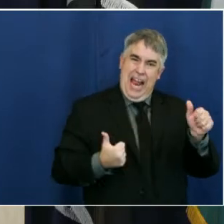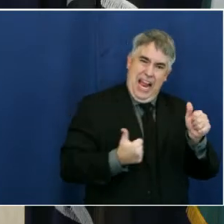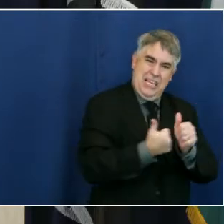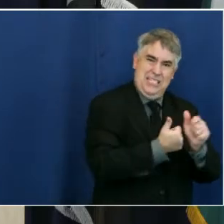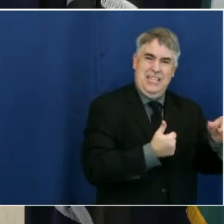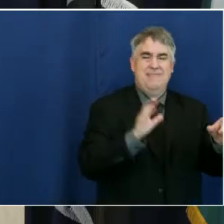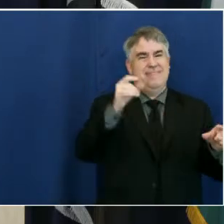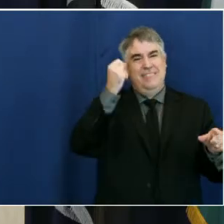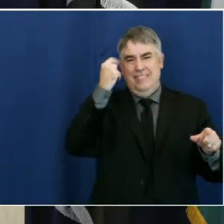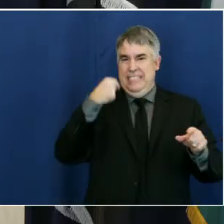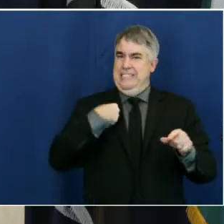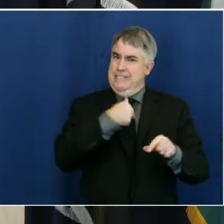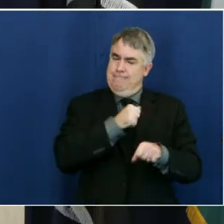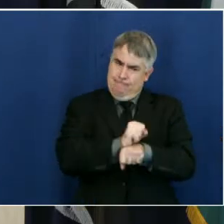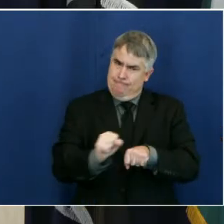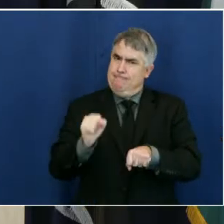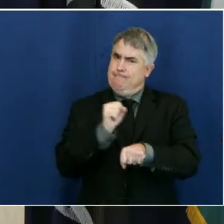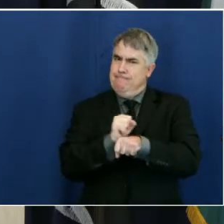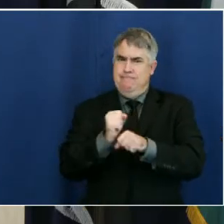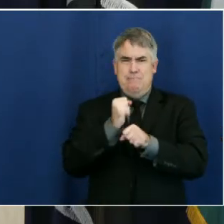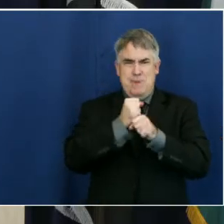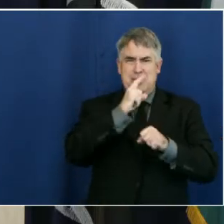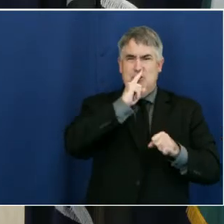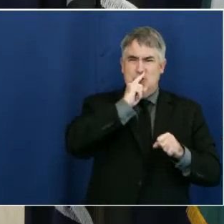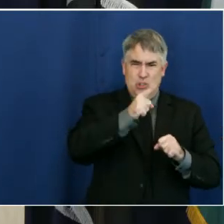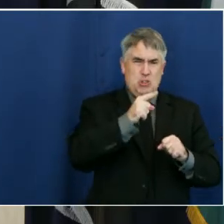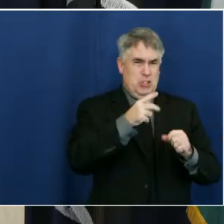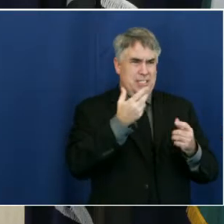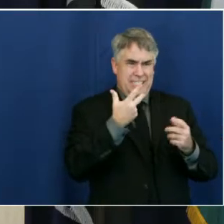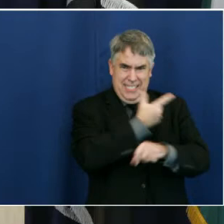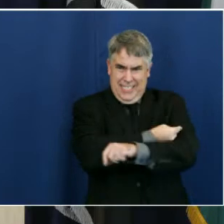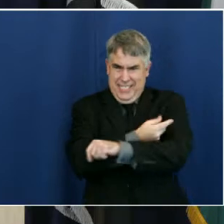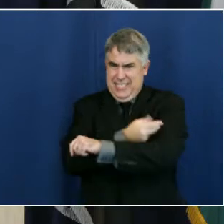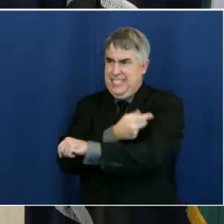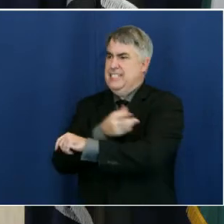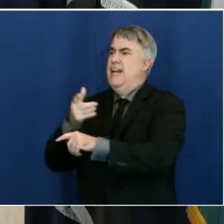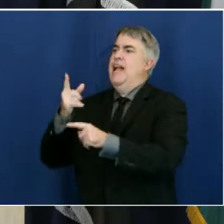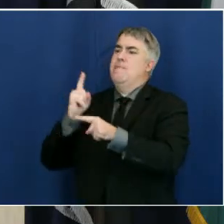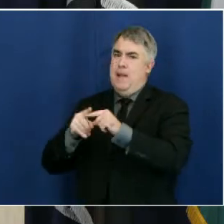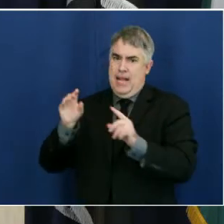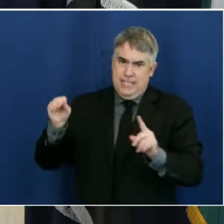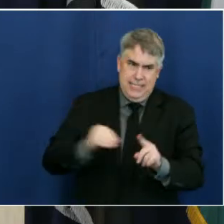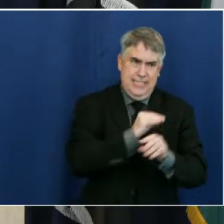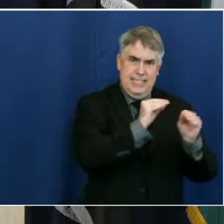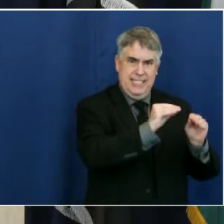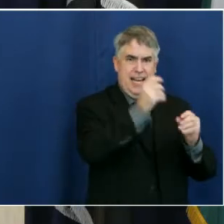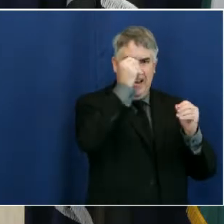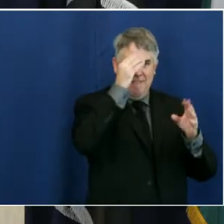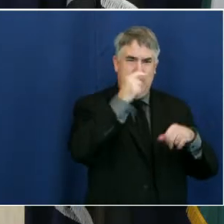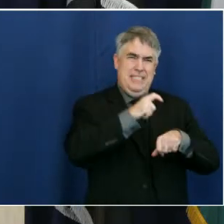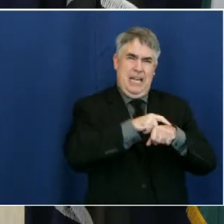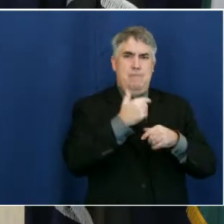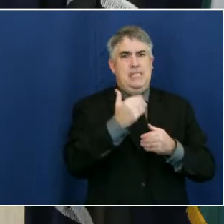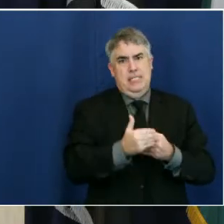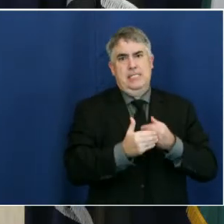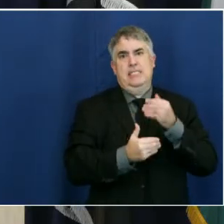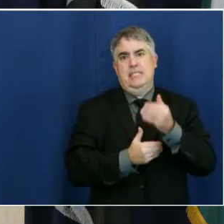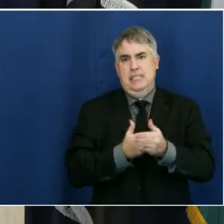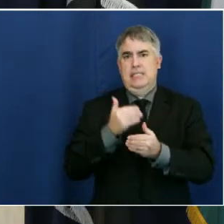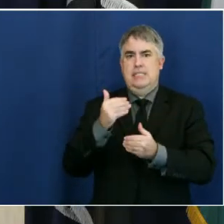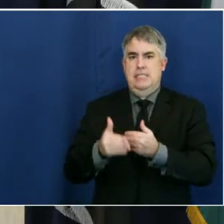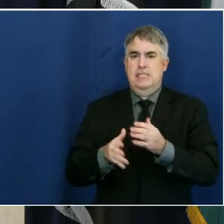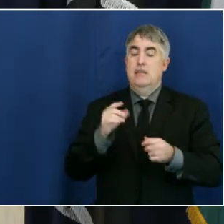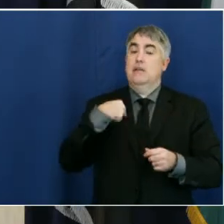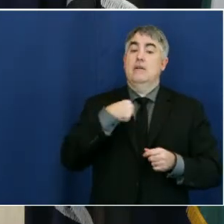arms of the appropriate populations at the appropriate time. And that portal is updated and again, will